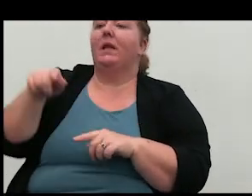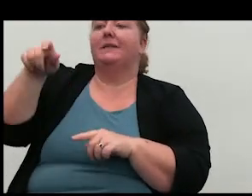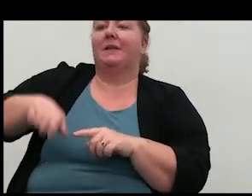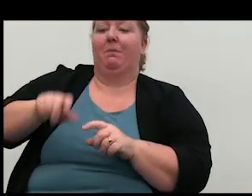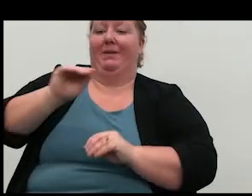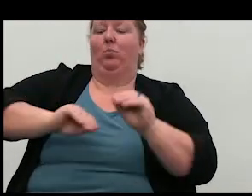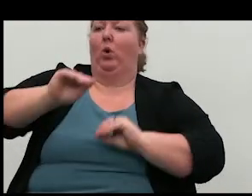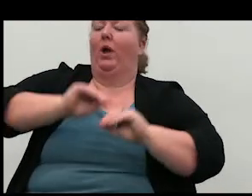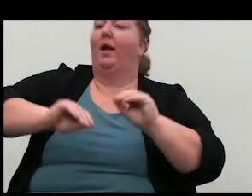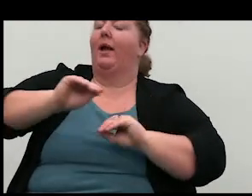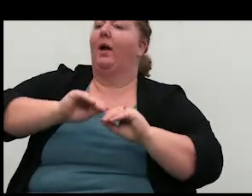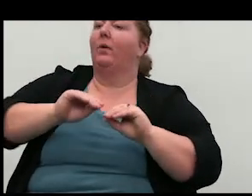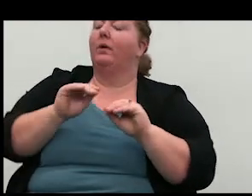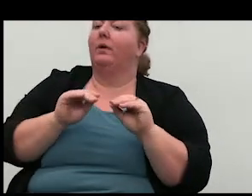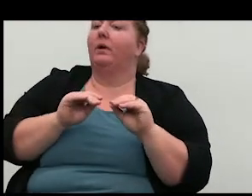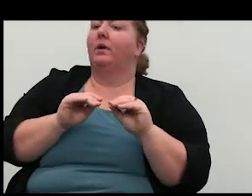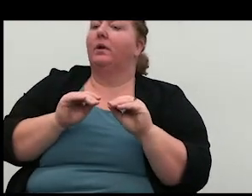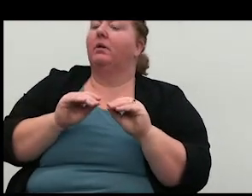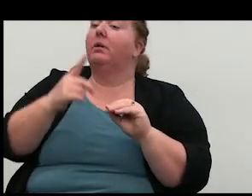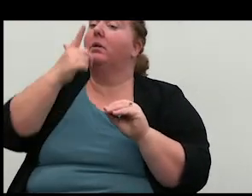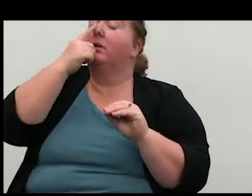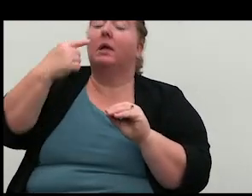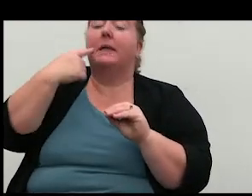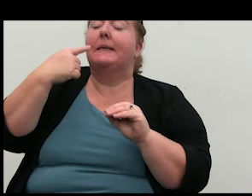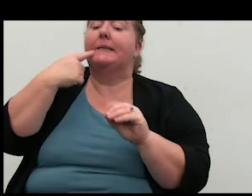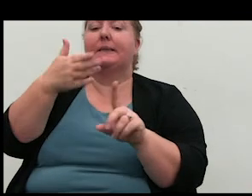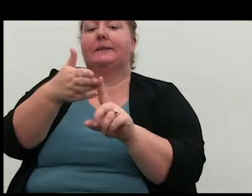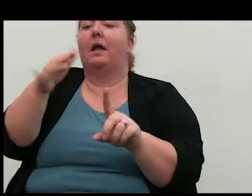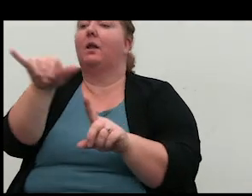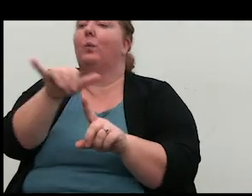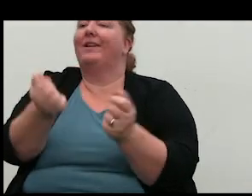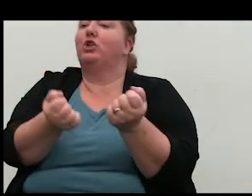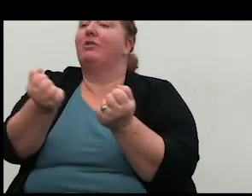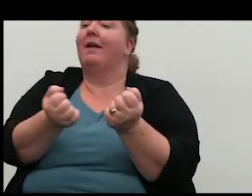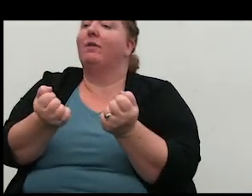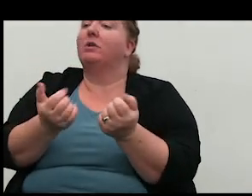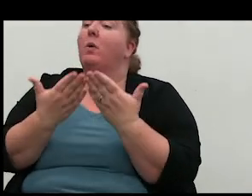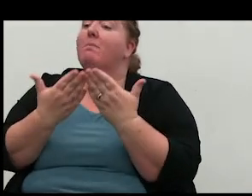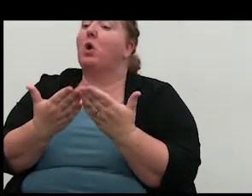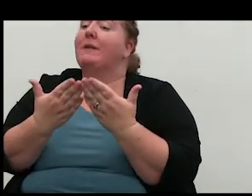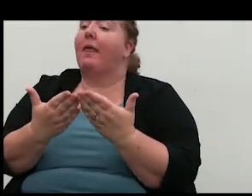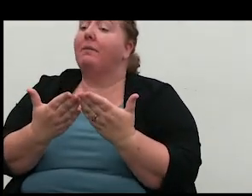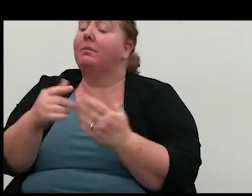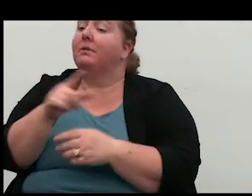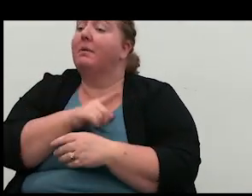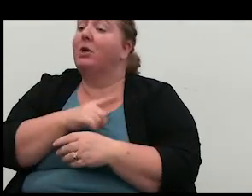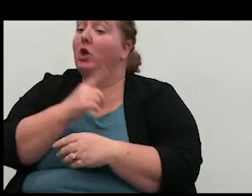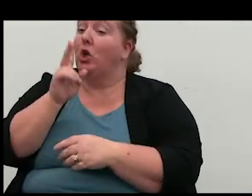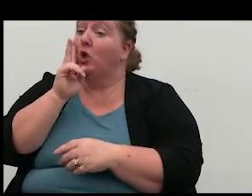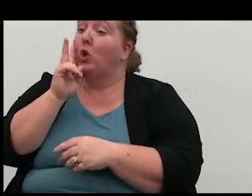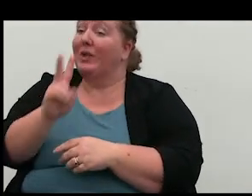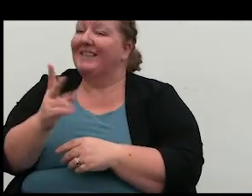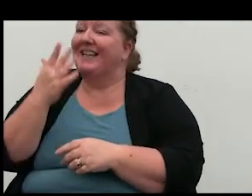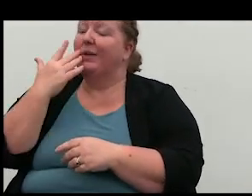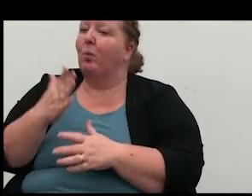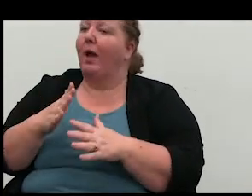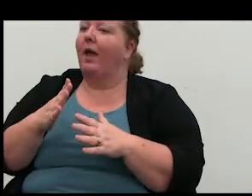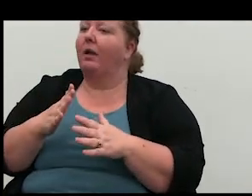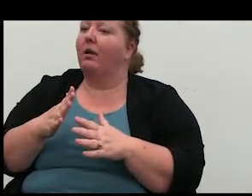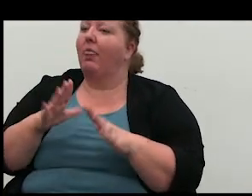worked out that you could easily tell which of the drivers were Muslims because you could see when they